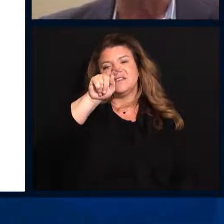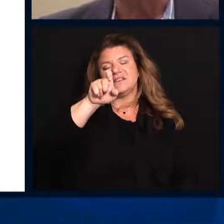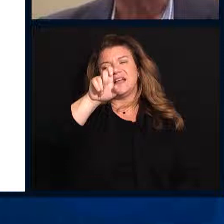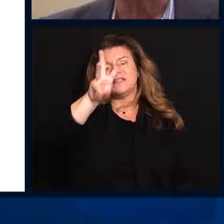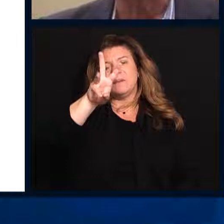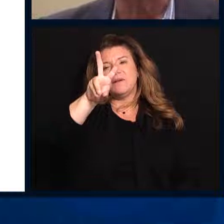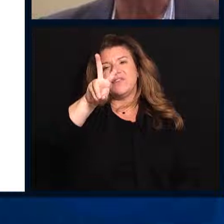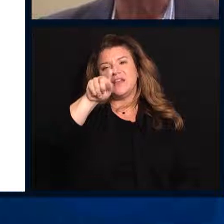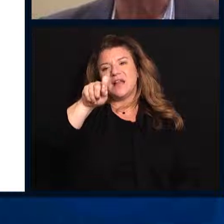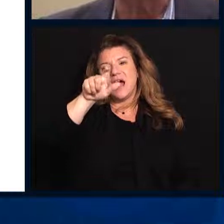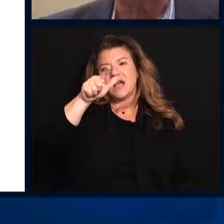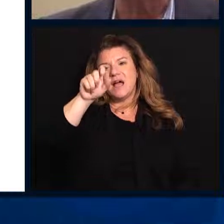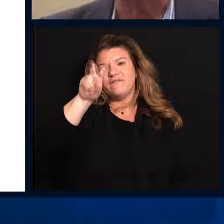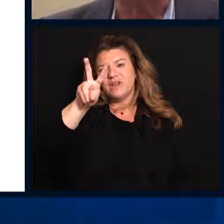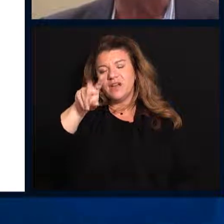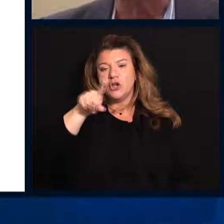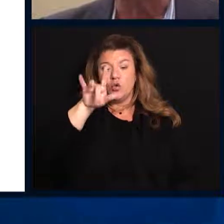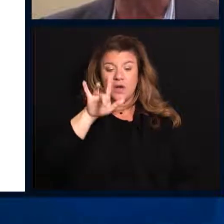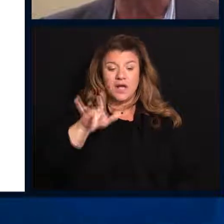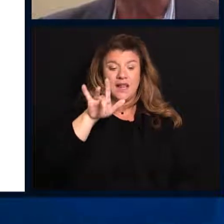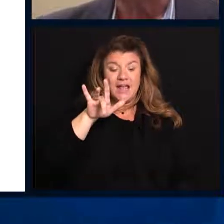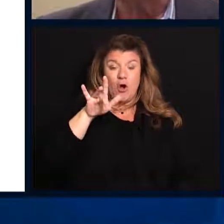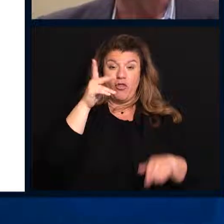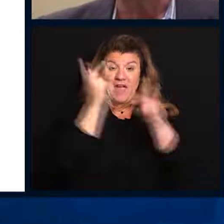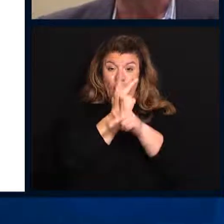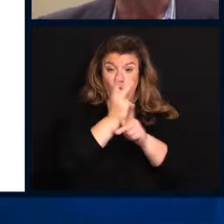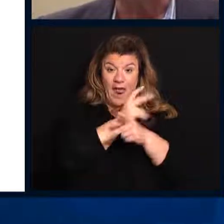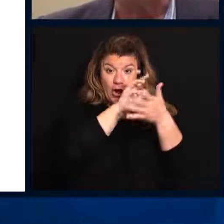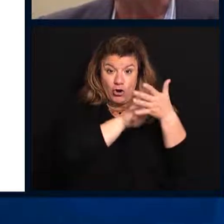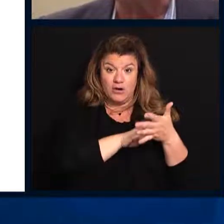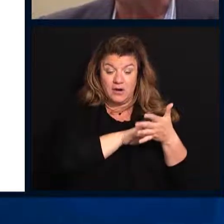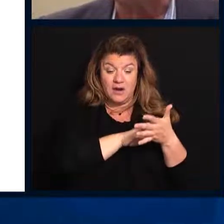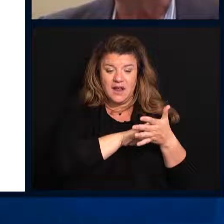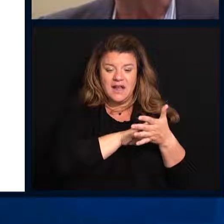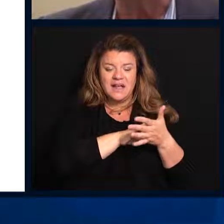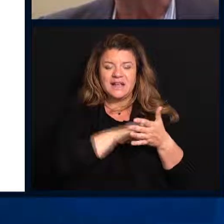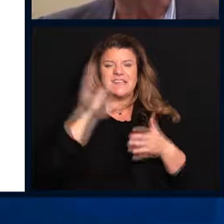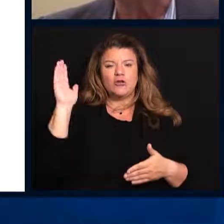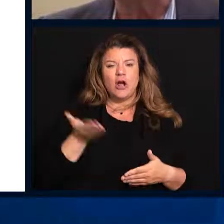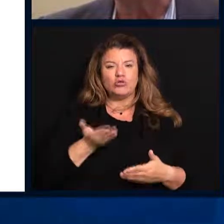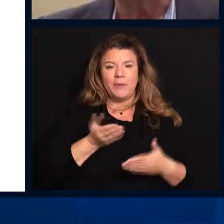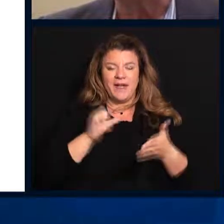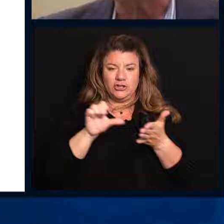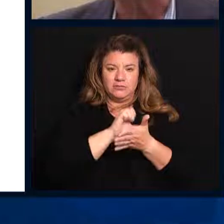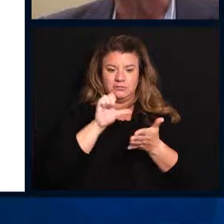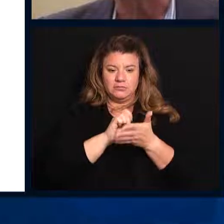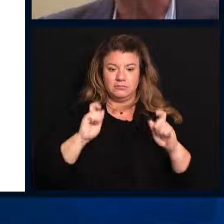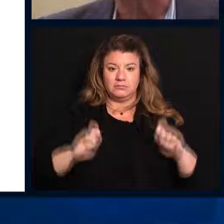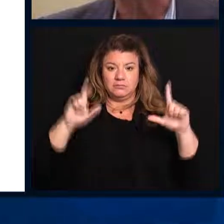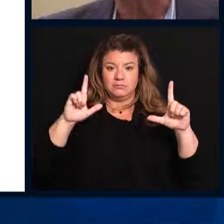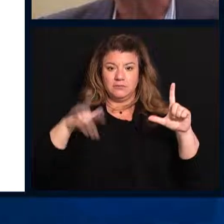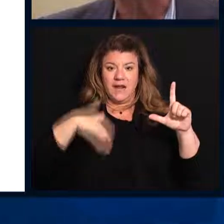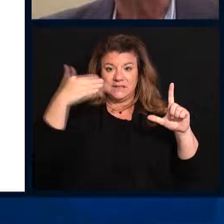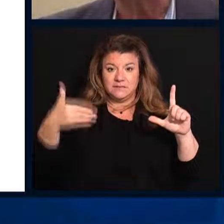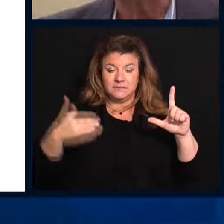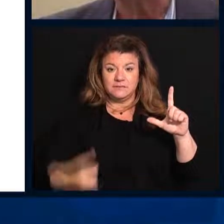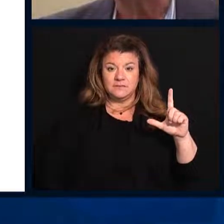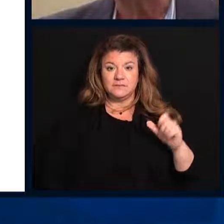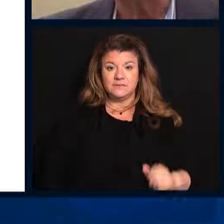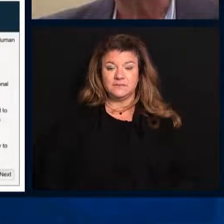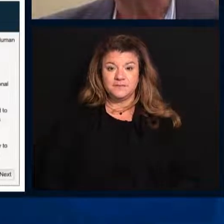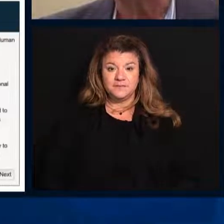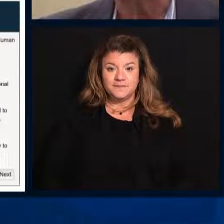Vaccinate.wv.gov and click on the vaccine calculator is the introductory page. Next slide, please.